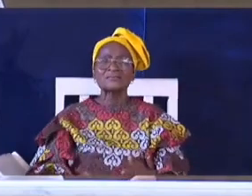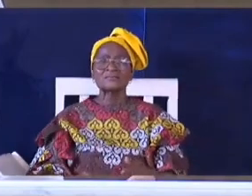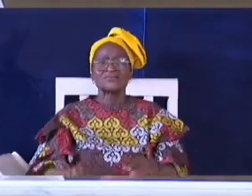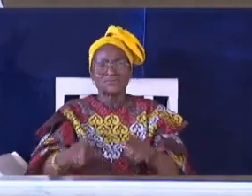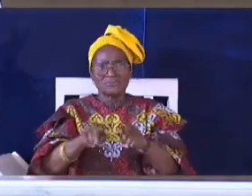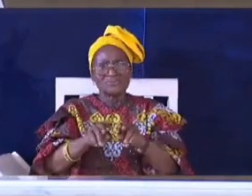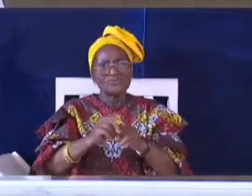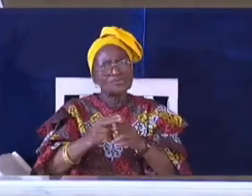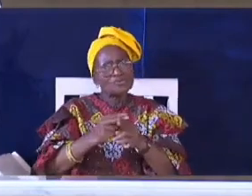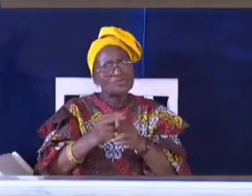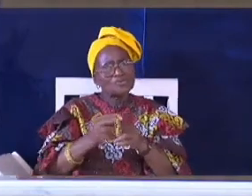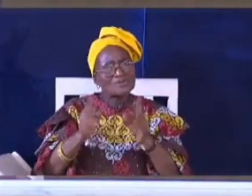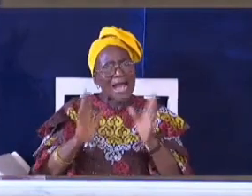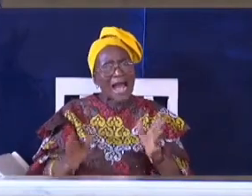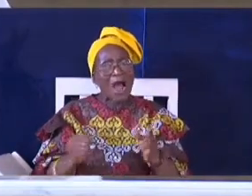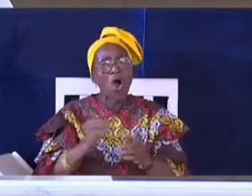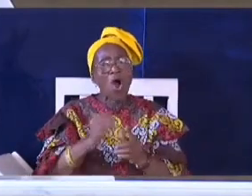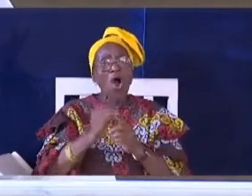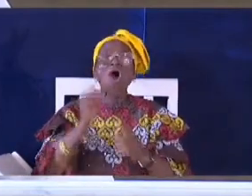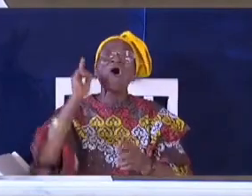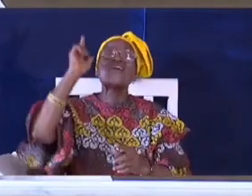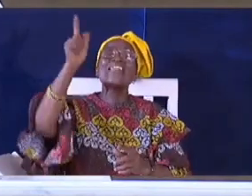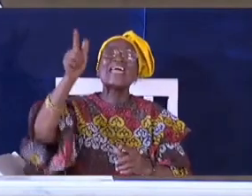sooner or later.